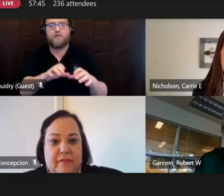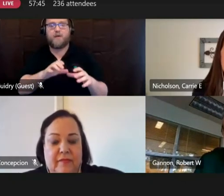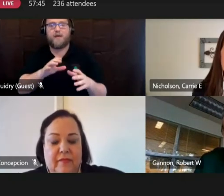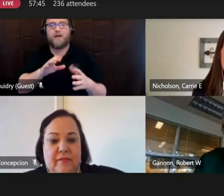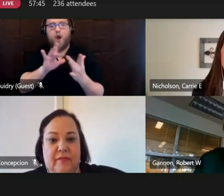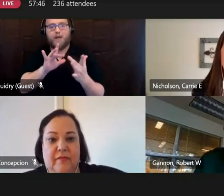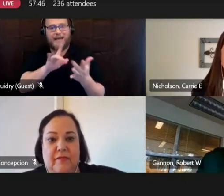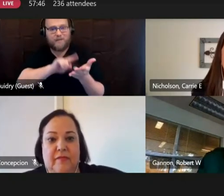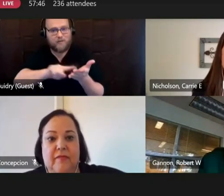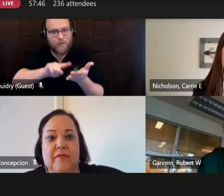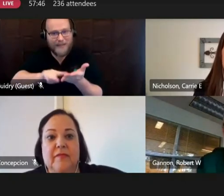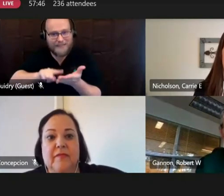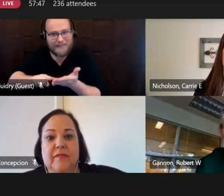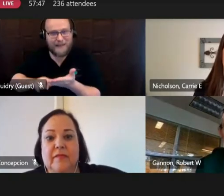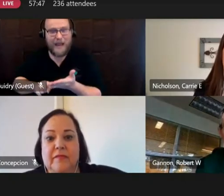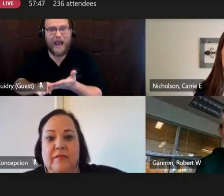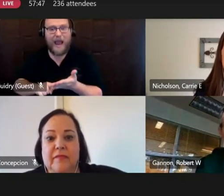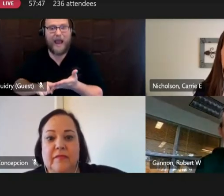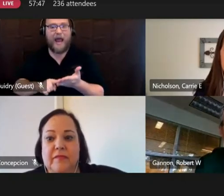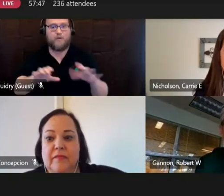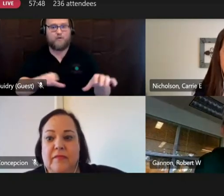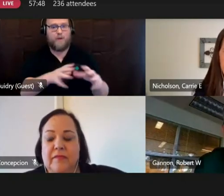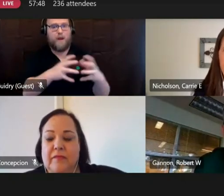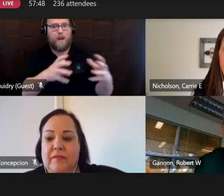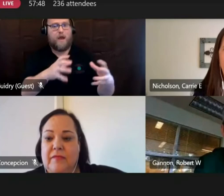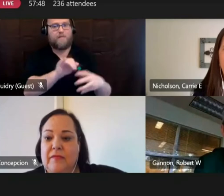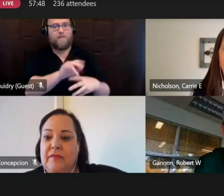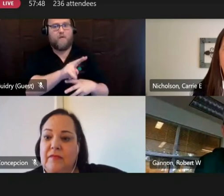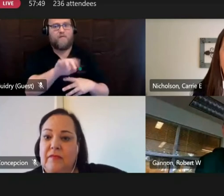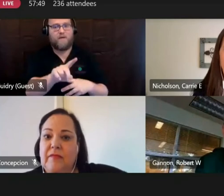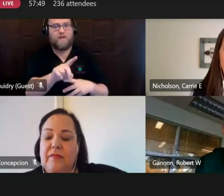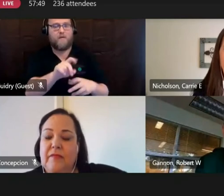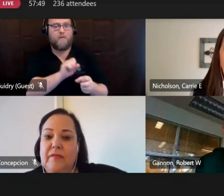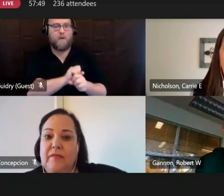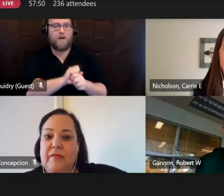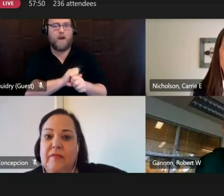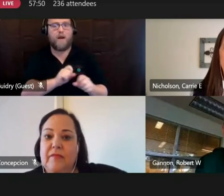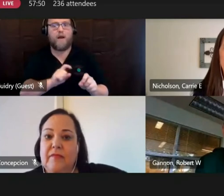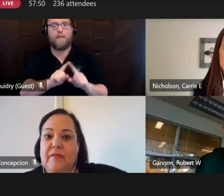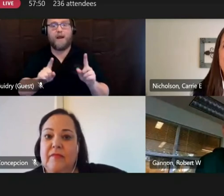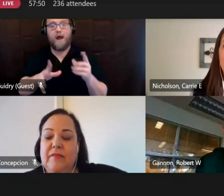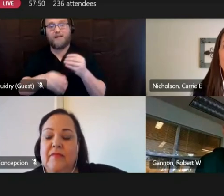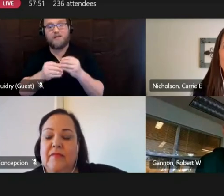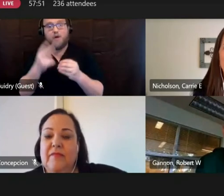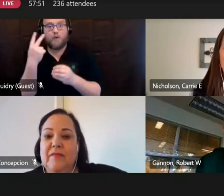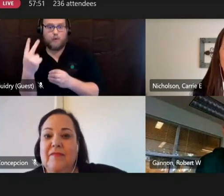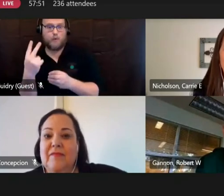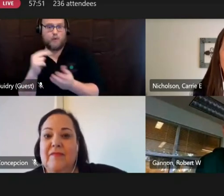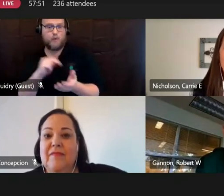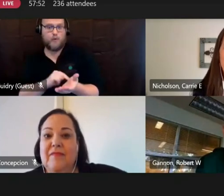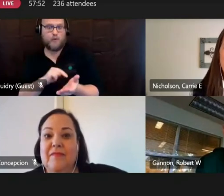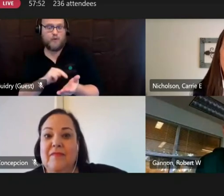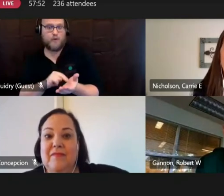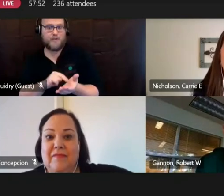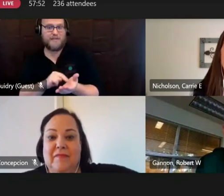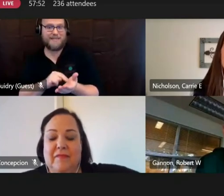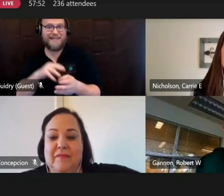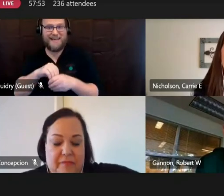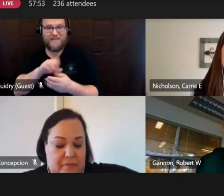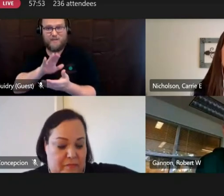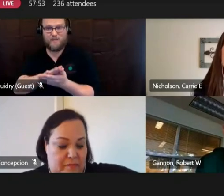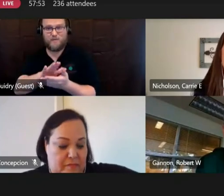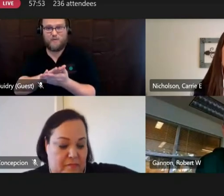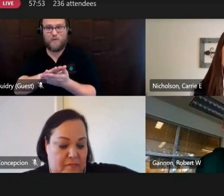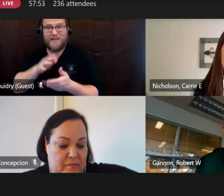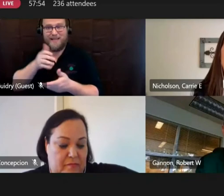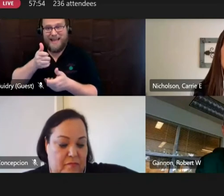additions to nurses in the building at this time, I'm sad to say that would be no. But